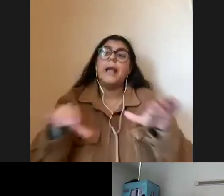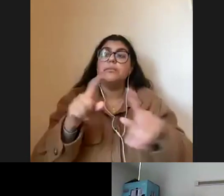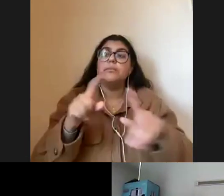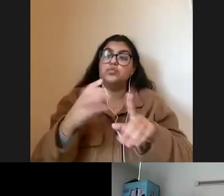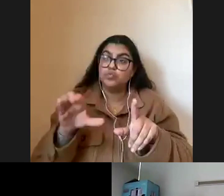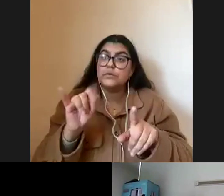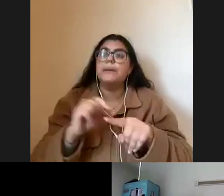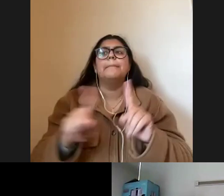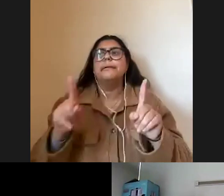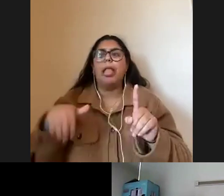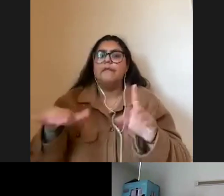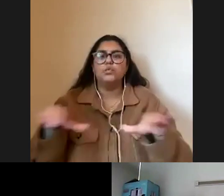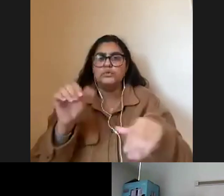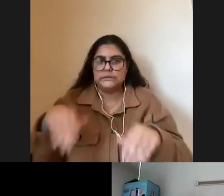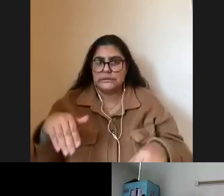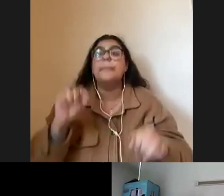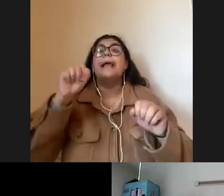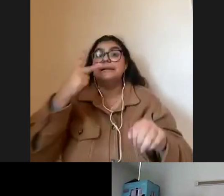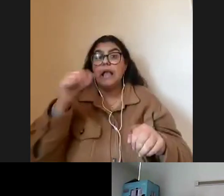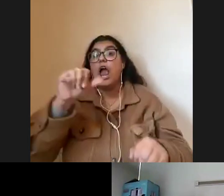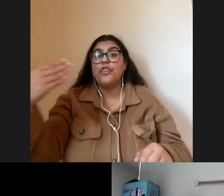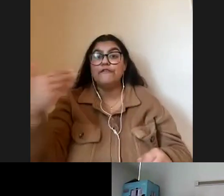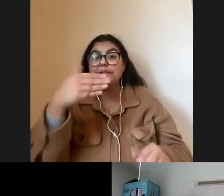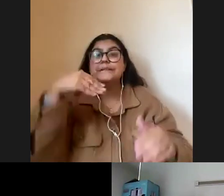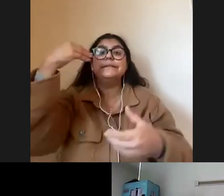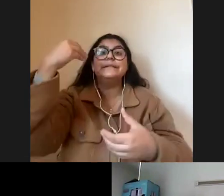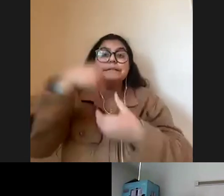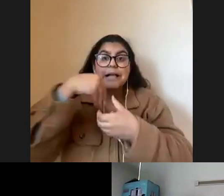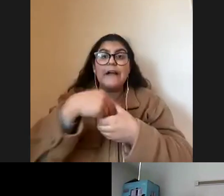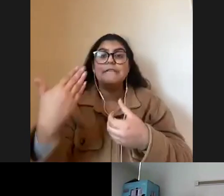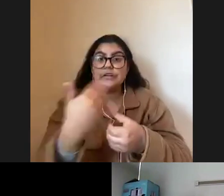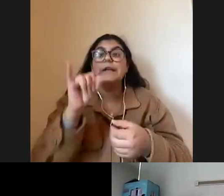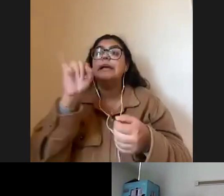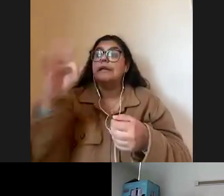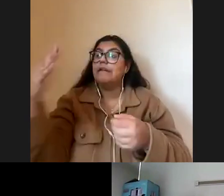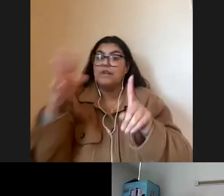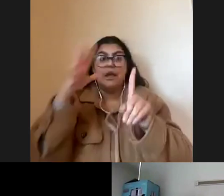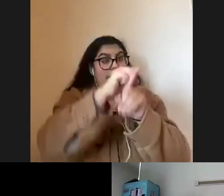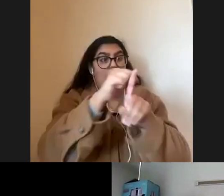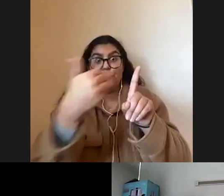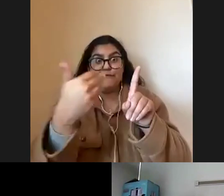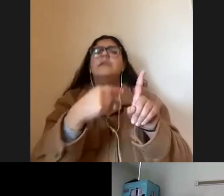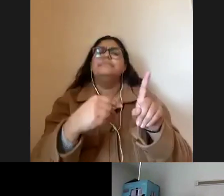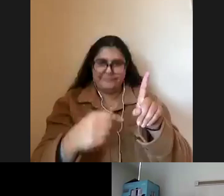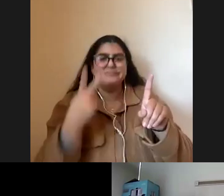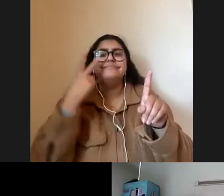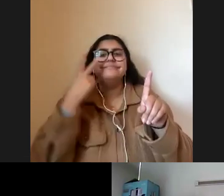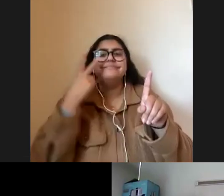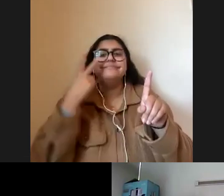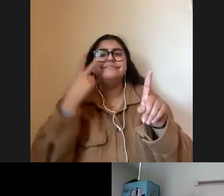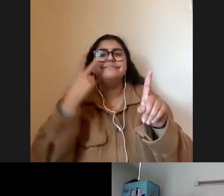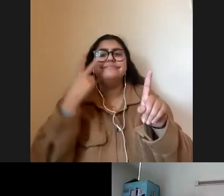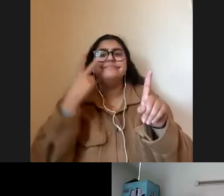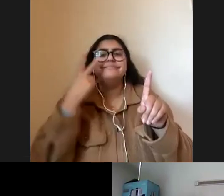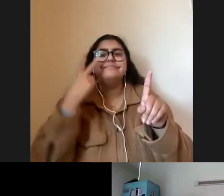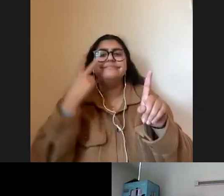can see other fishes inside of fishes, though. So if a fish has eaten other fish, we find that all the time. Very cool. All right,